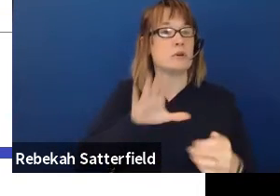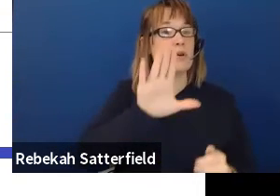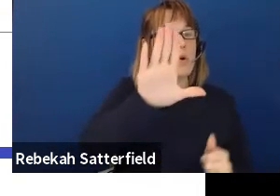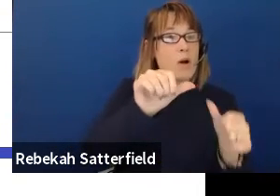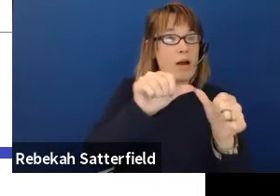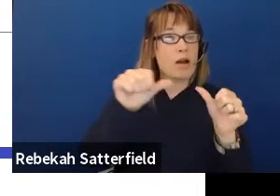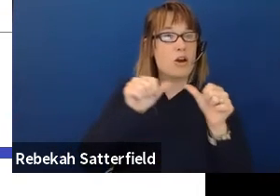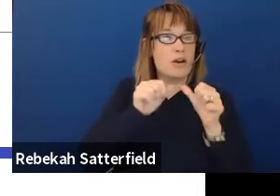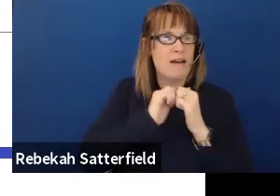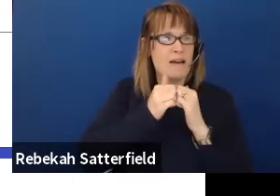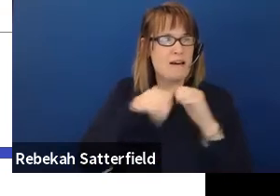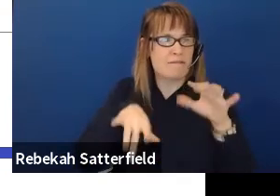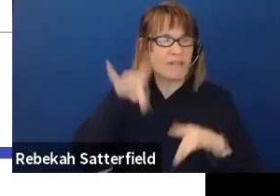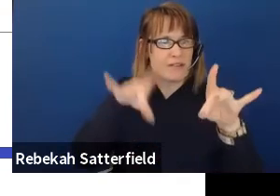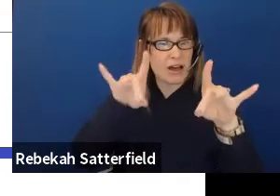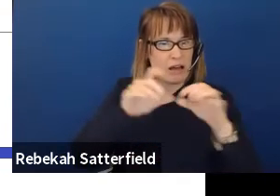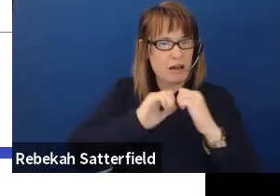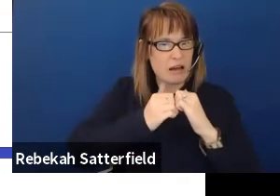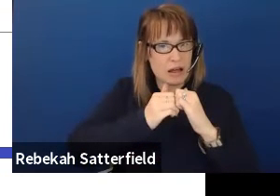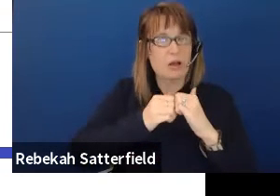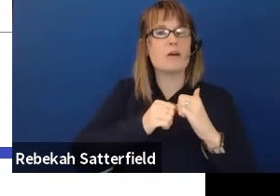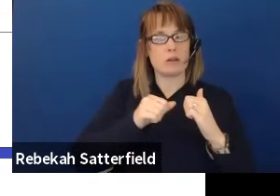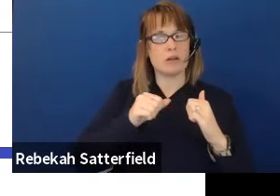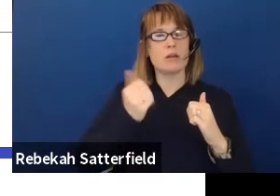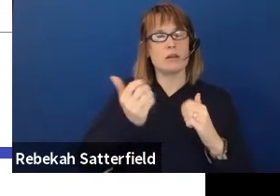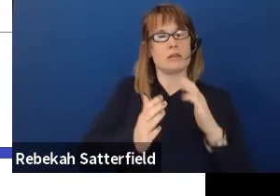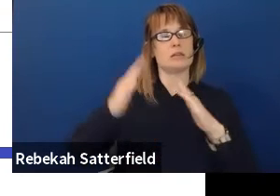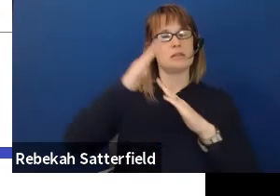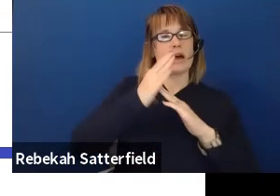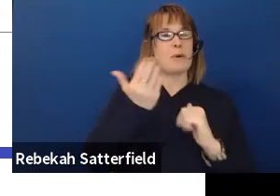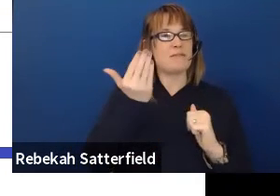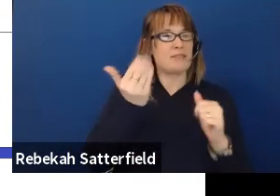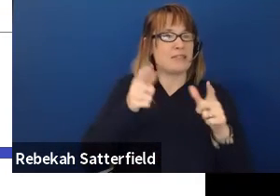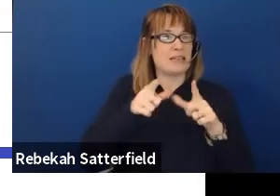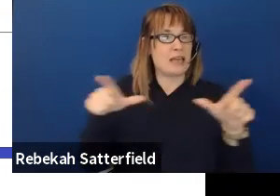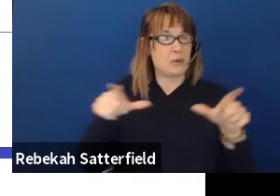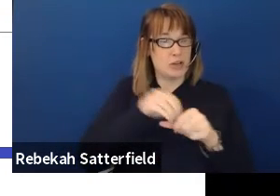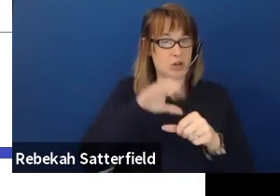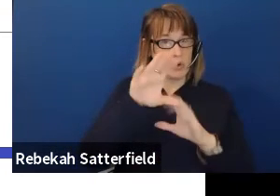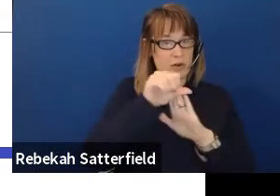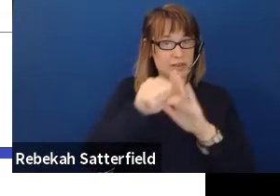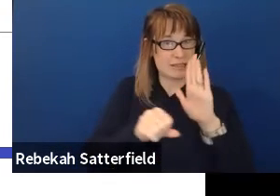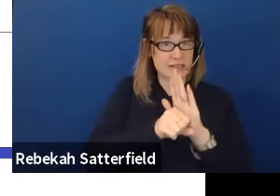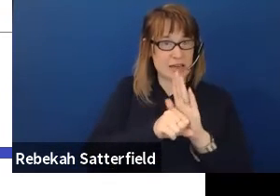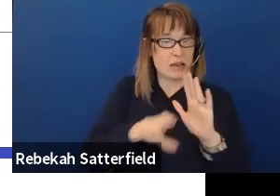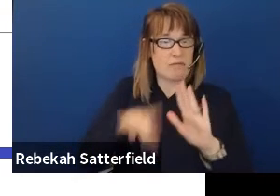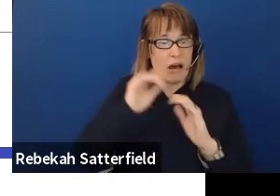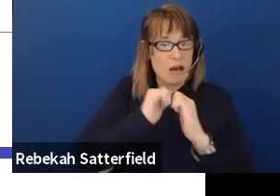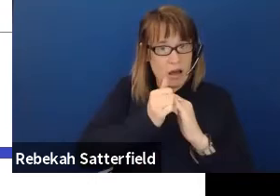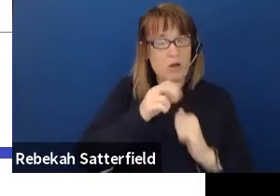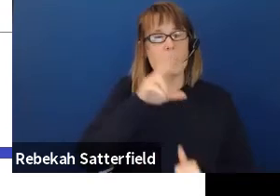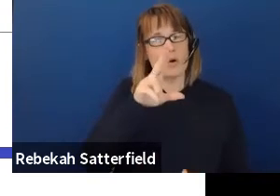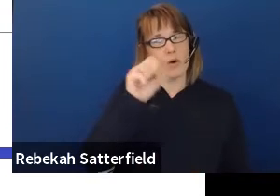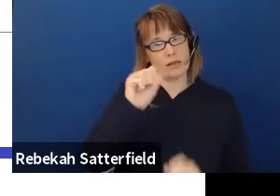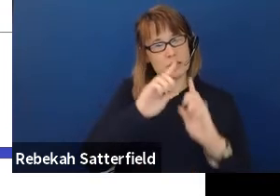located, providers can find the top 15 languages in their state on the U.S. Department of Health and